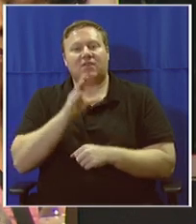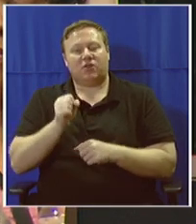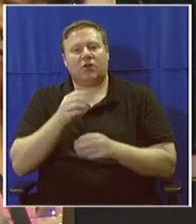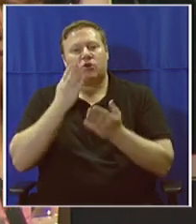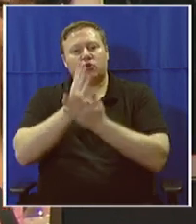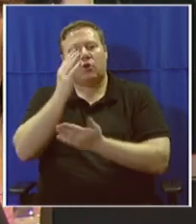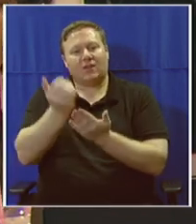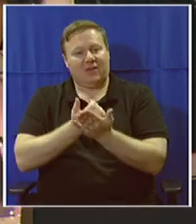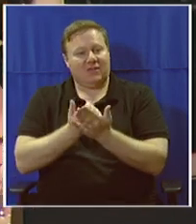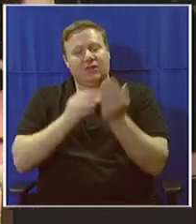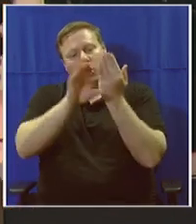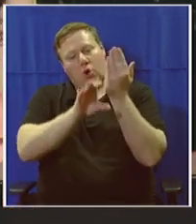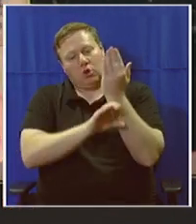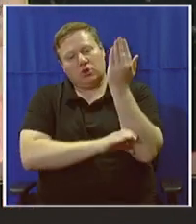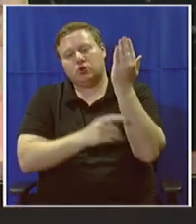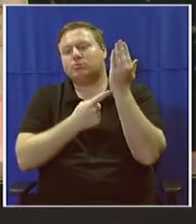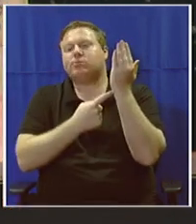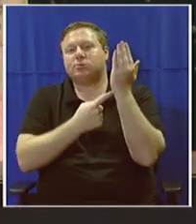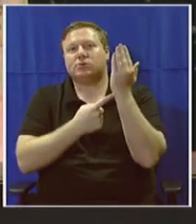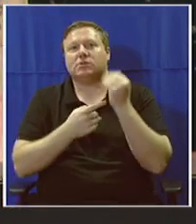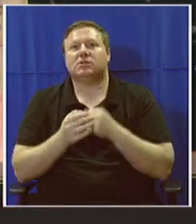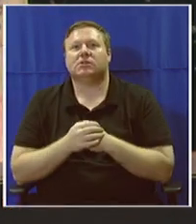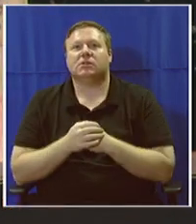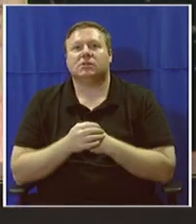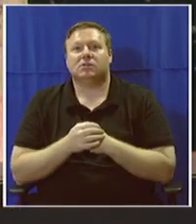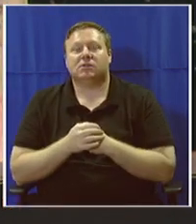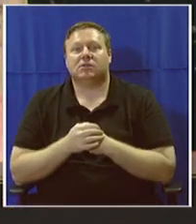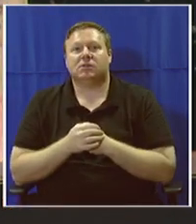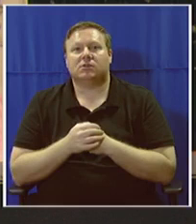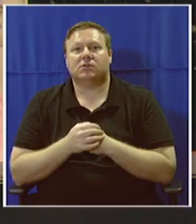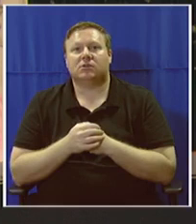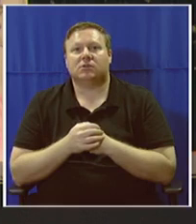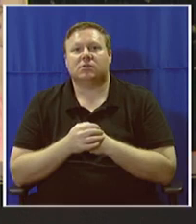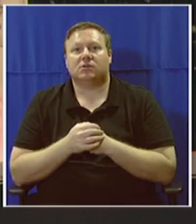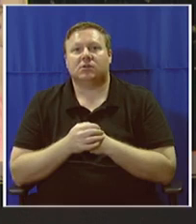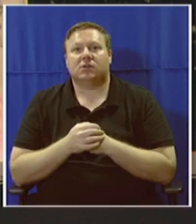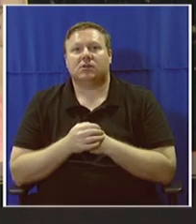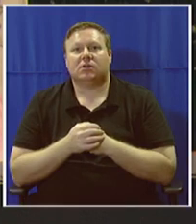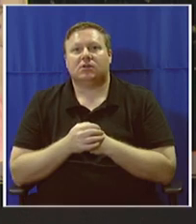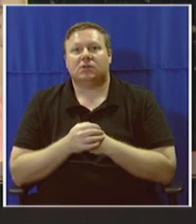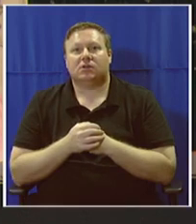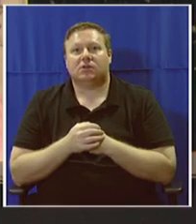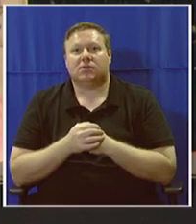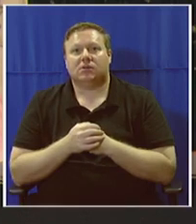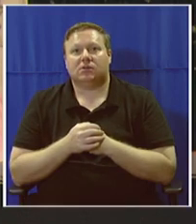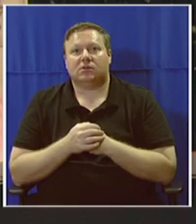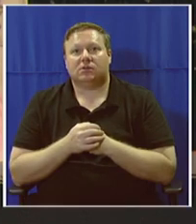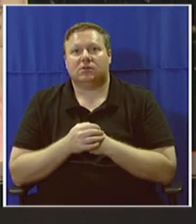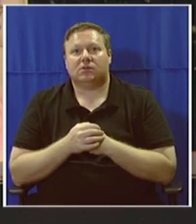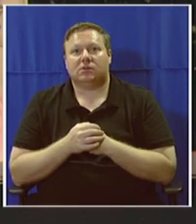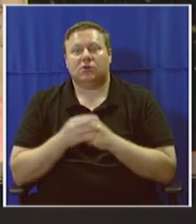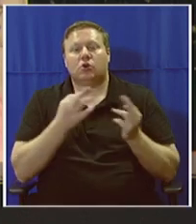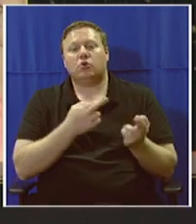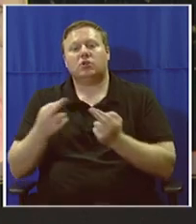as guaranteed by the Constitution of the Republic of South Africa, 1996. Further acknowledges that the Actonville Police Station's resources are